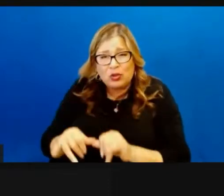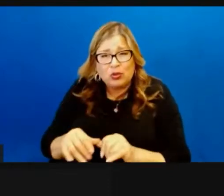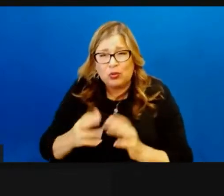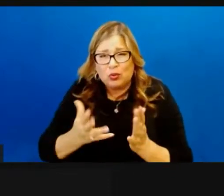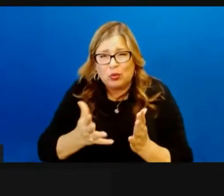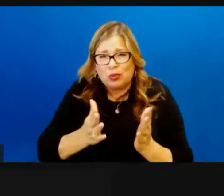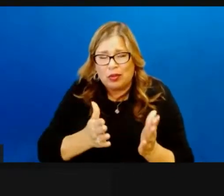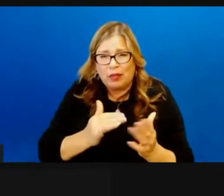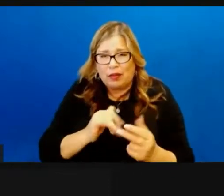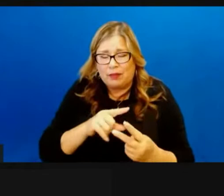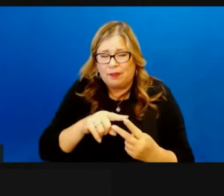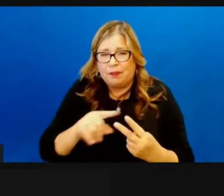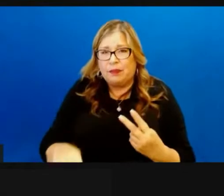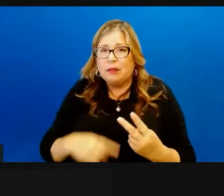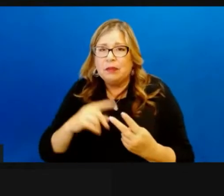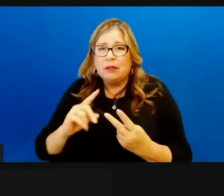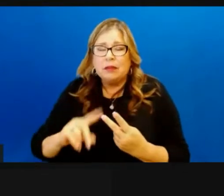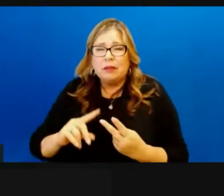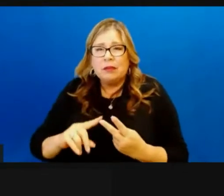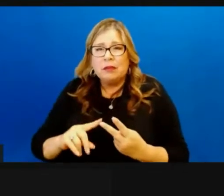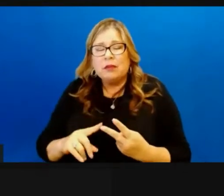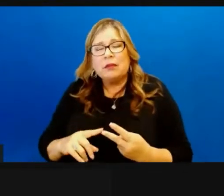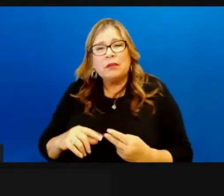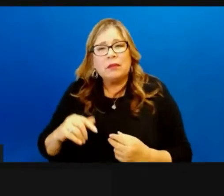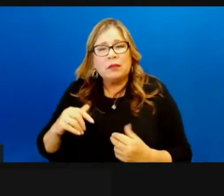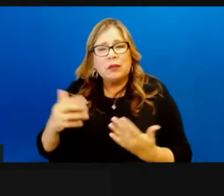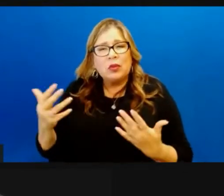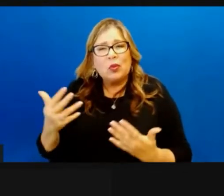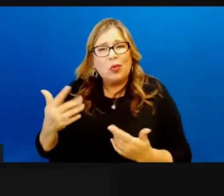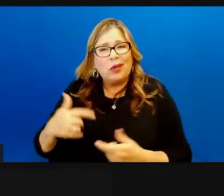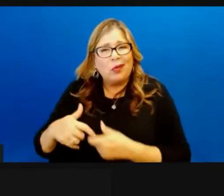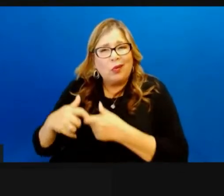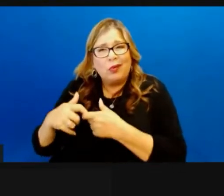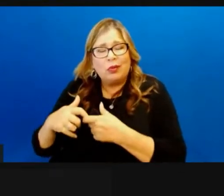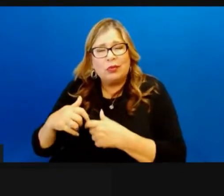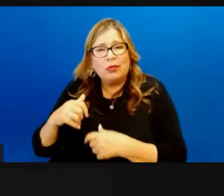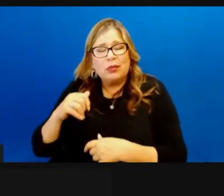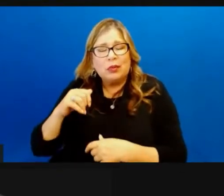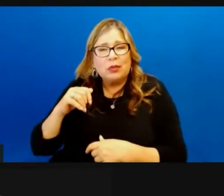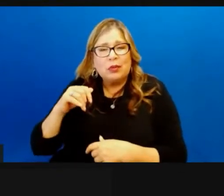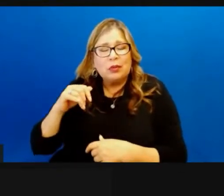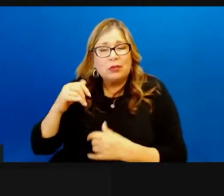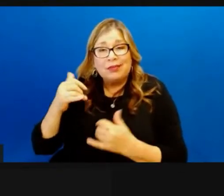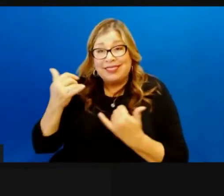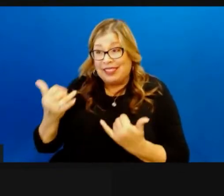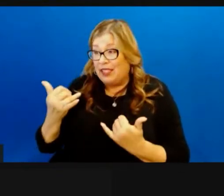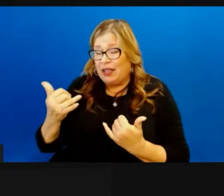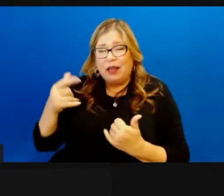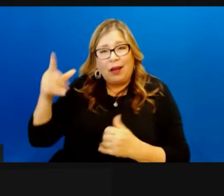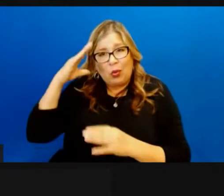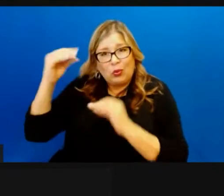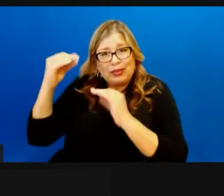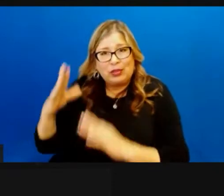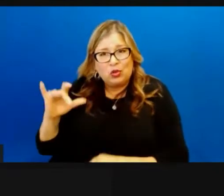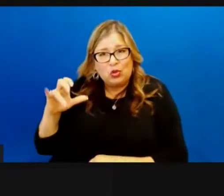far as the key sticking points, for instance, with teachers unions, if you can outline some of those. Thank you.